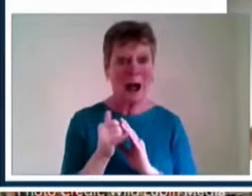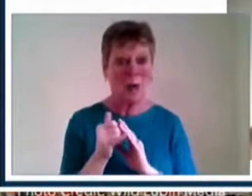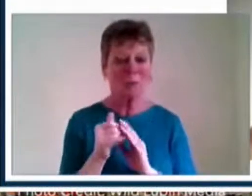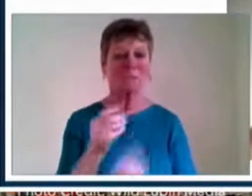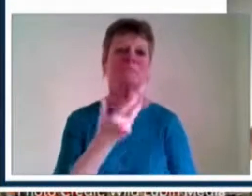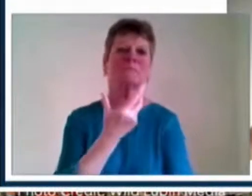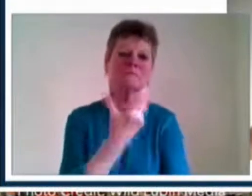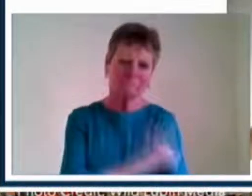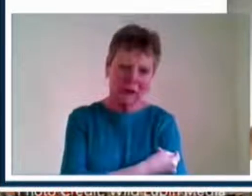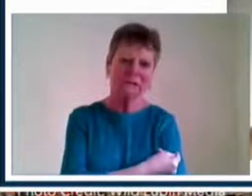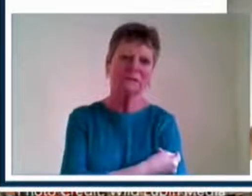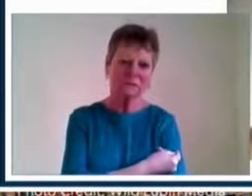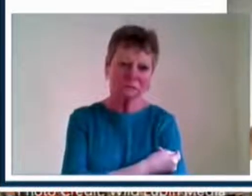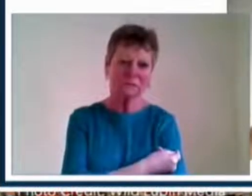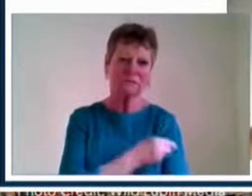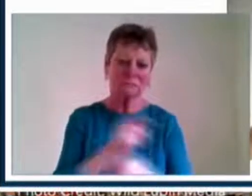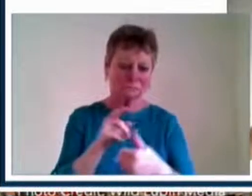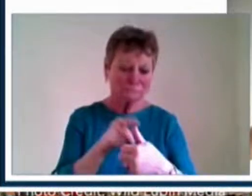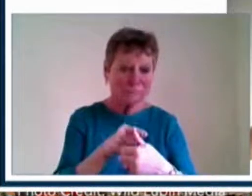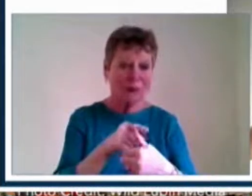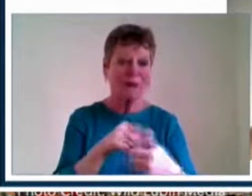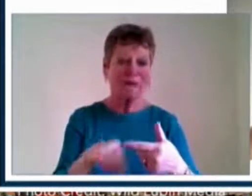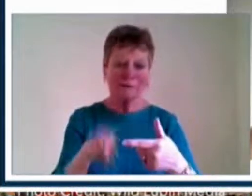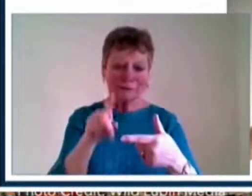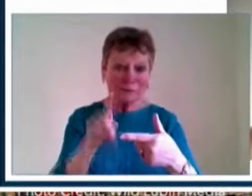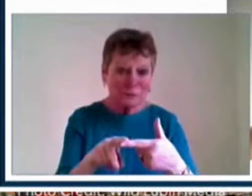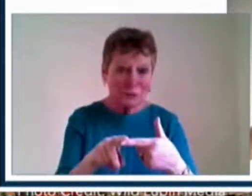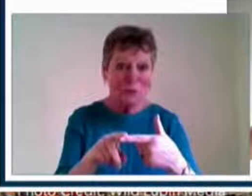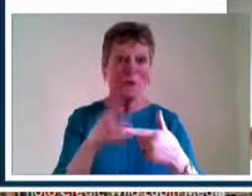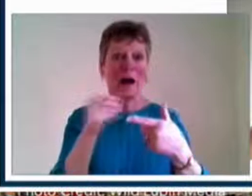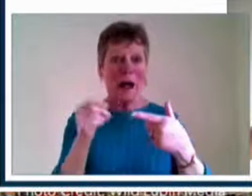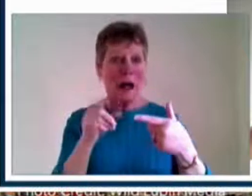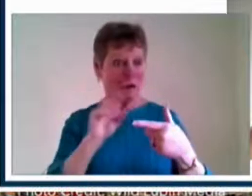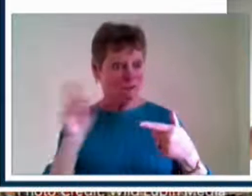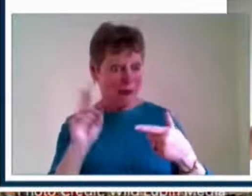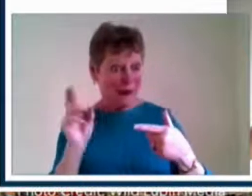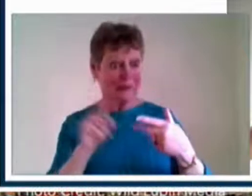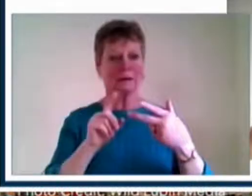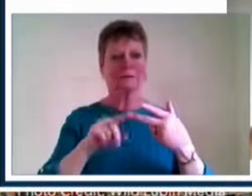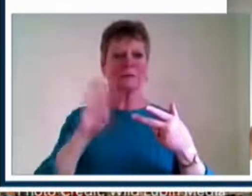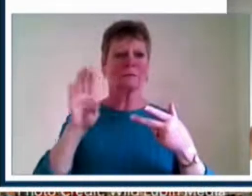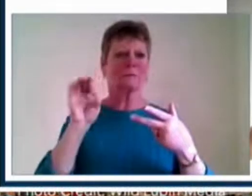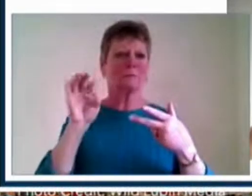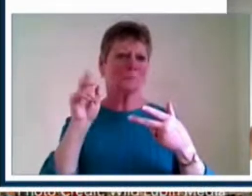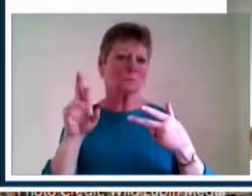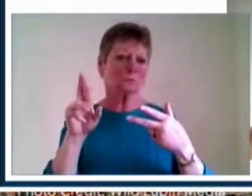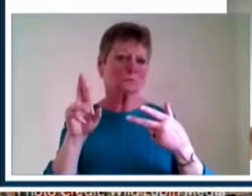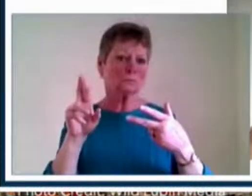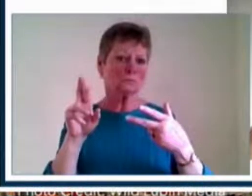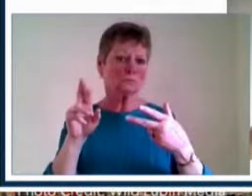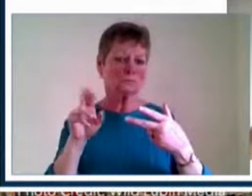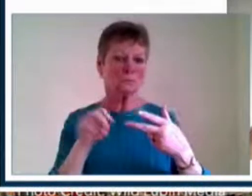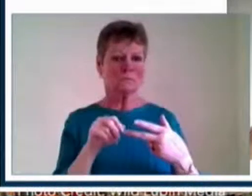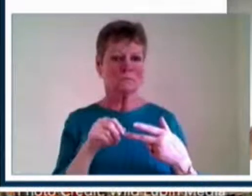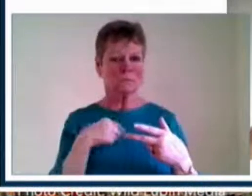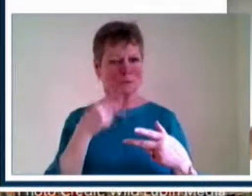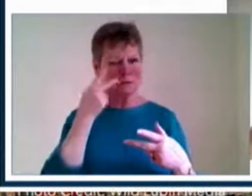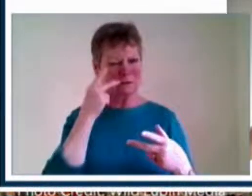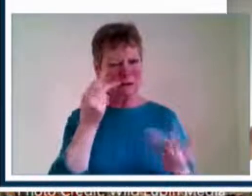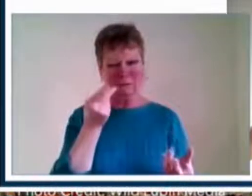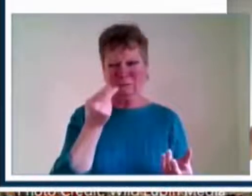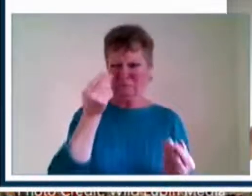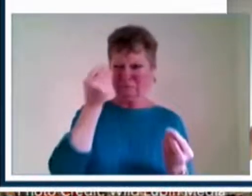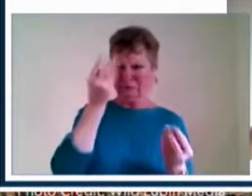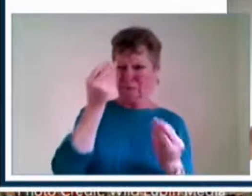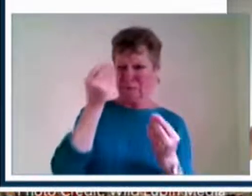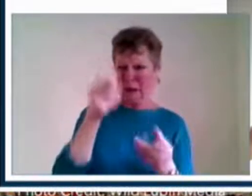vaccinated with your primary series and, if eligible, your booster dose. When we look at the data, number of